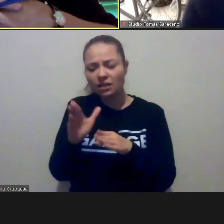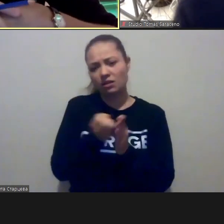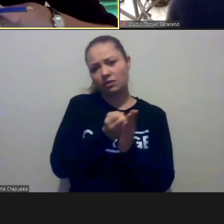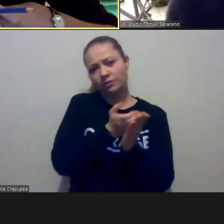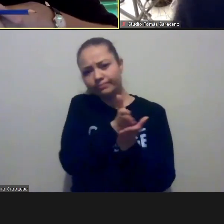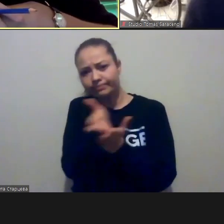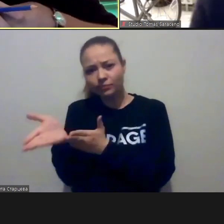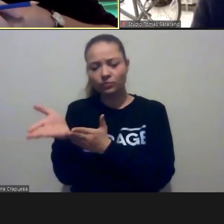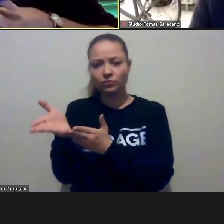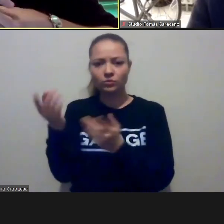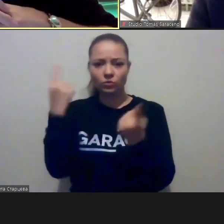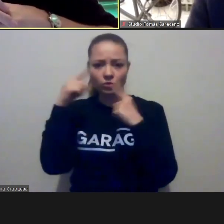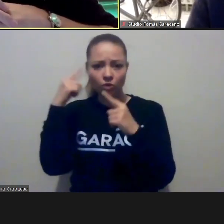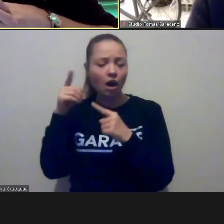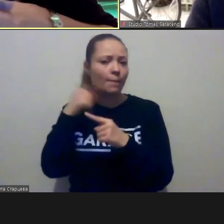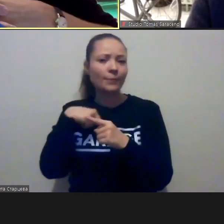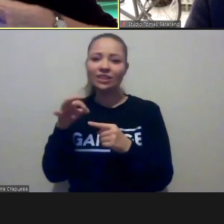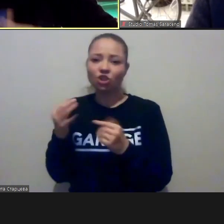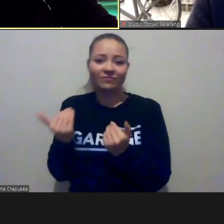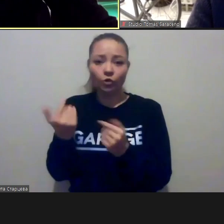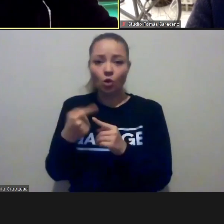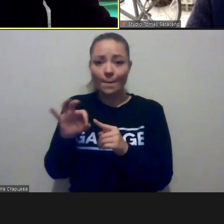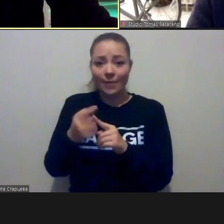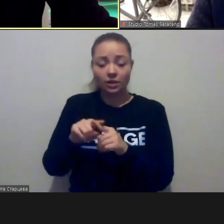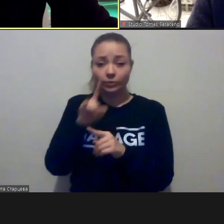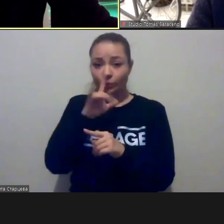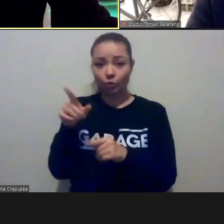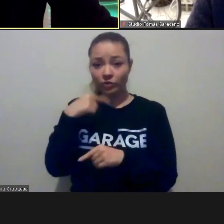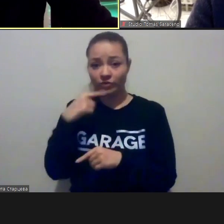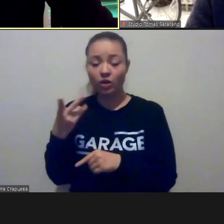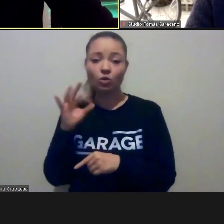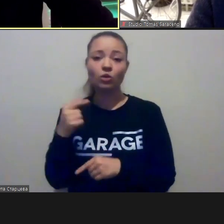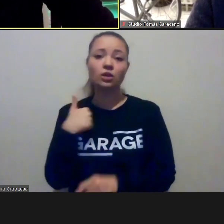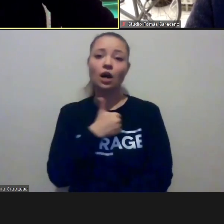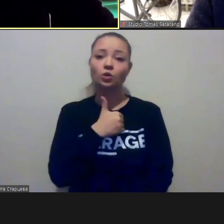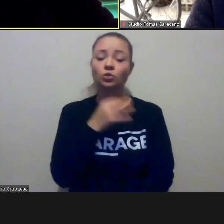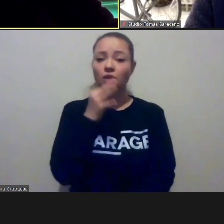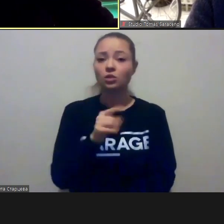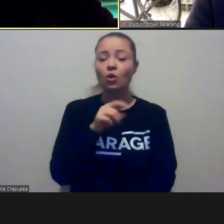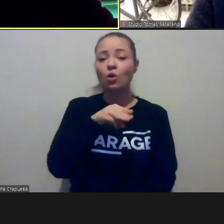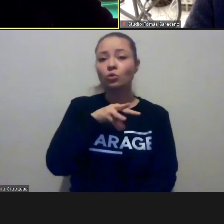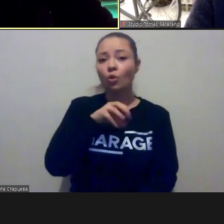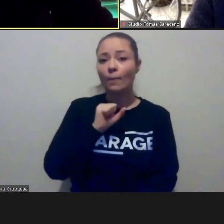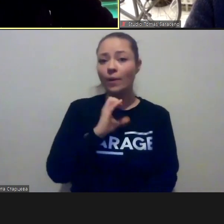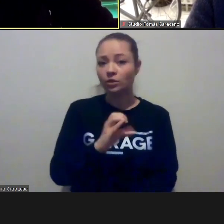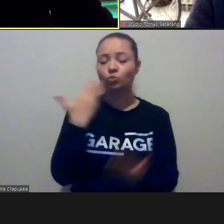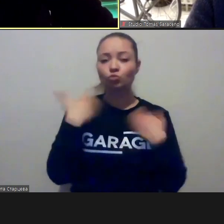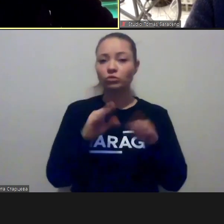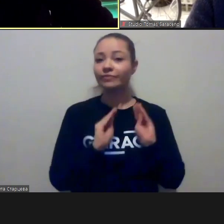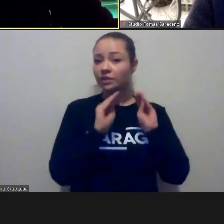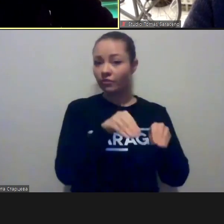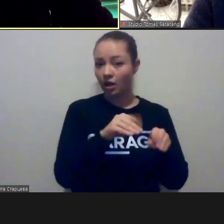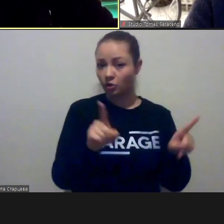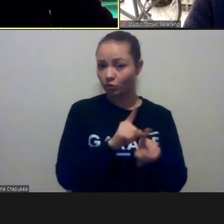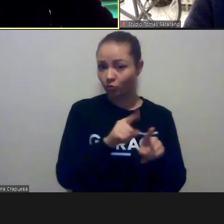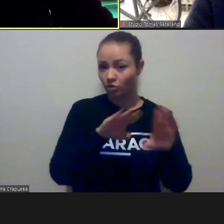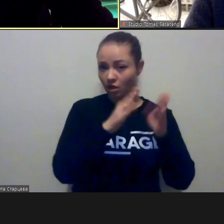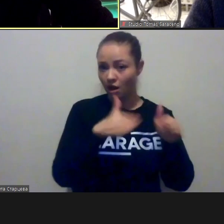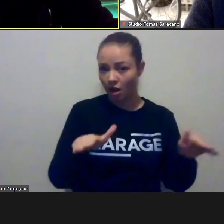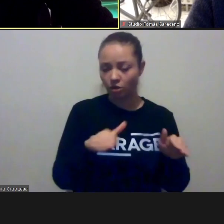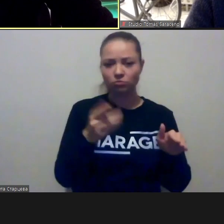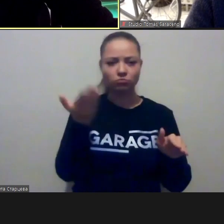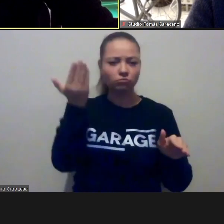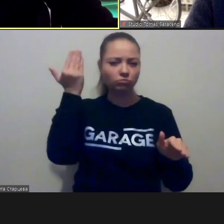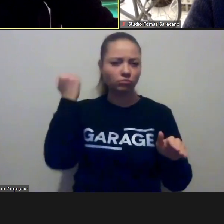become one of the main lines in his art, but we will not be discussing them in detail today. But our